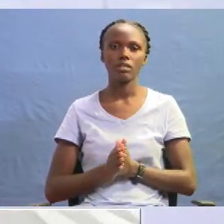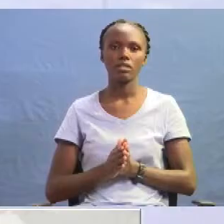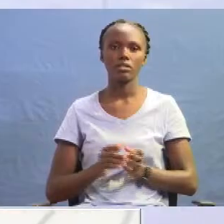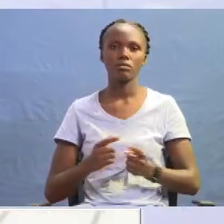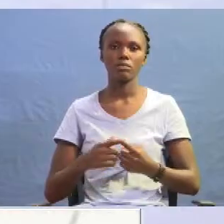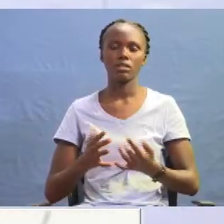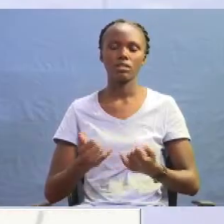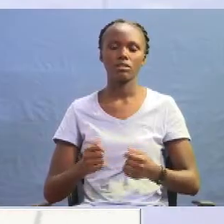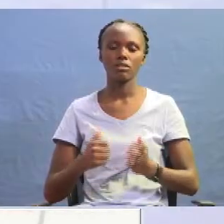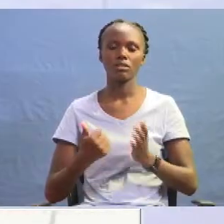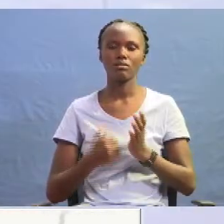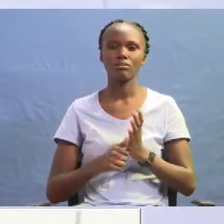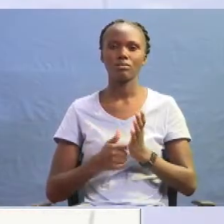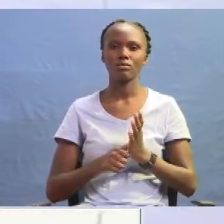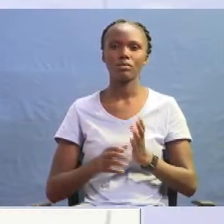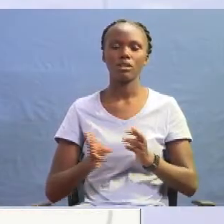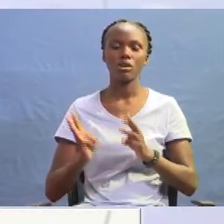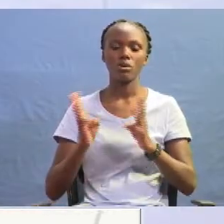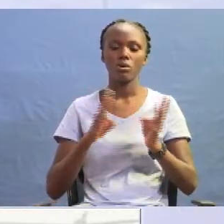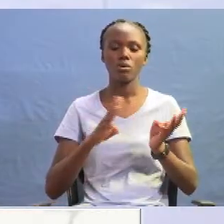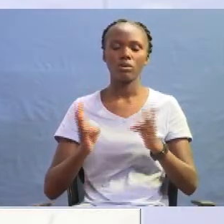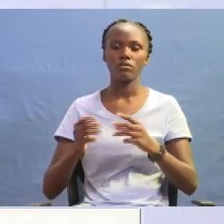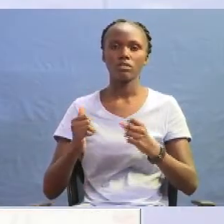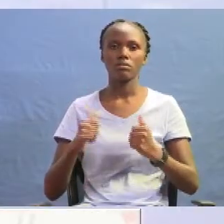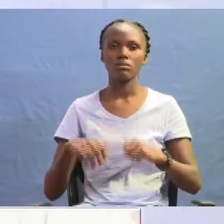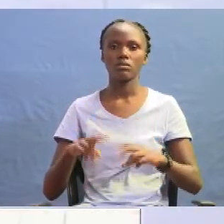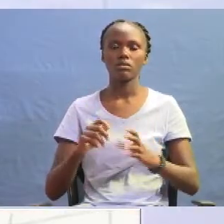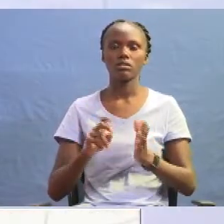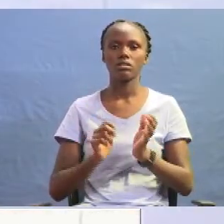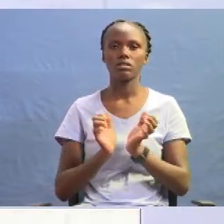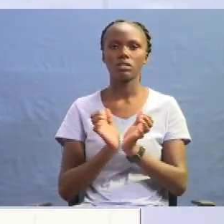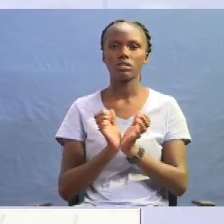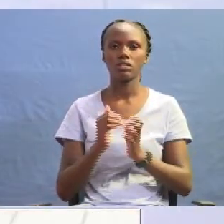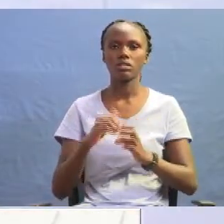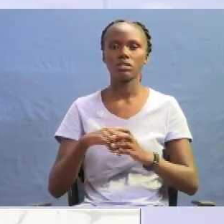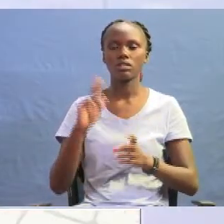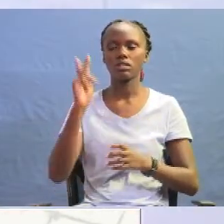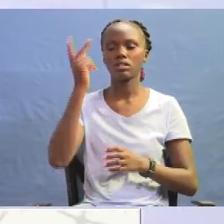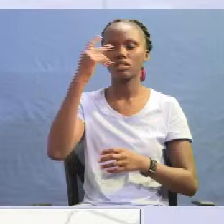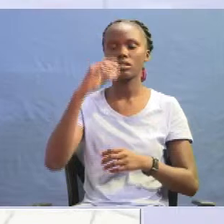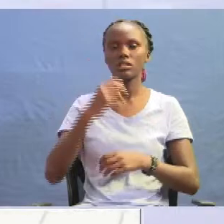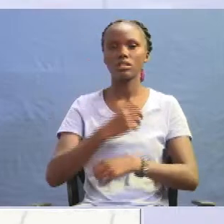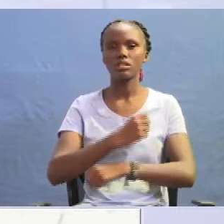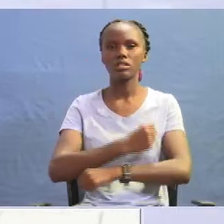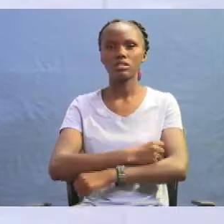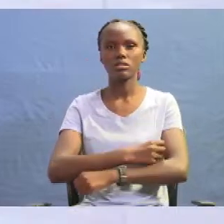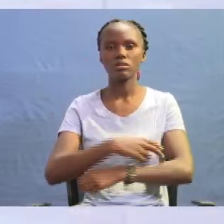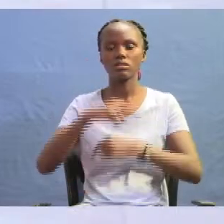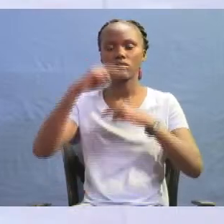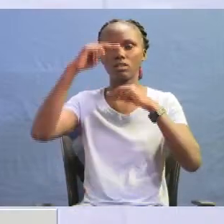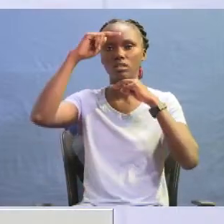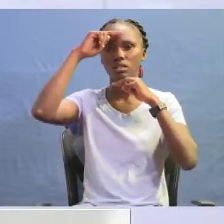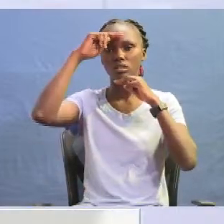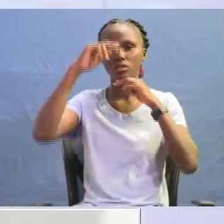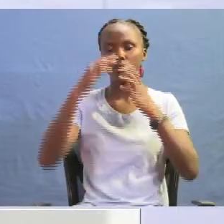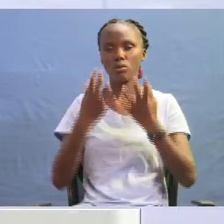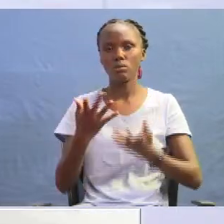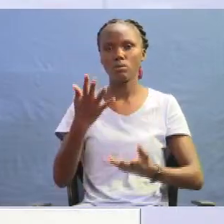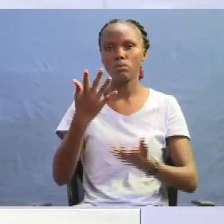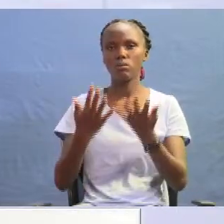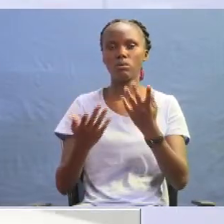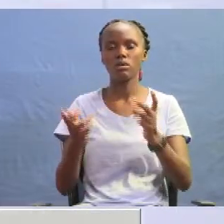reporting. Now, a troubling wave of unrest has swept through Kenya's secondary school, with fires